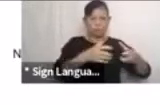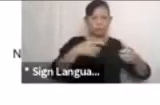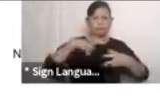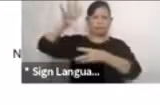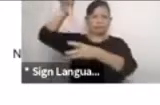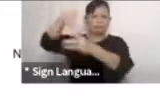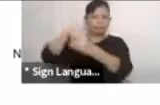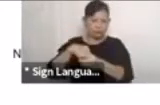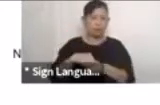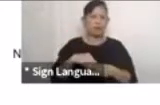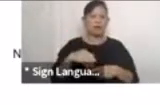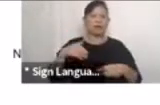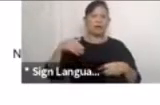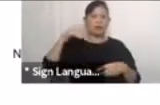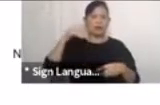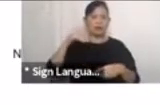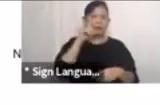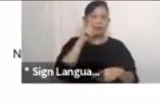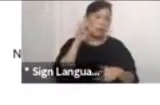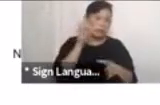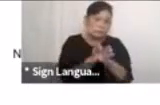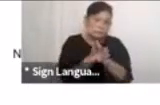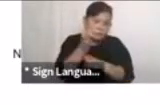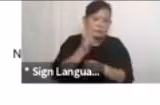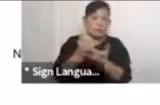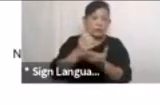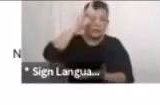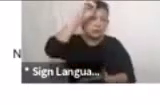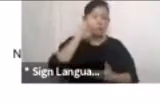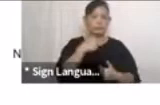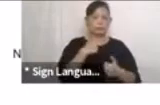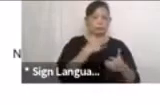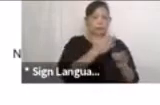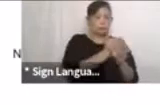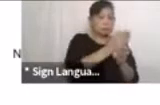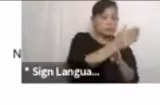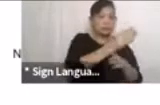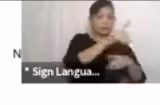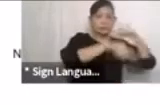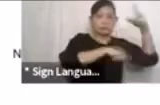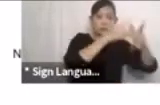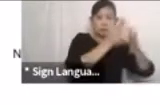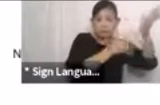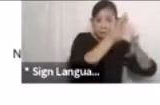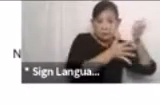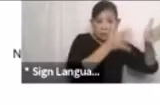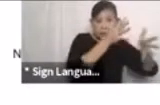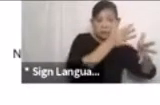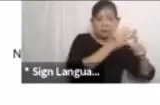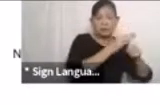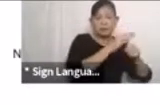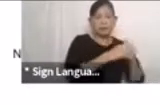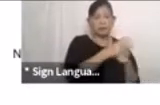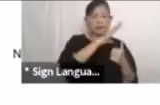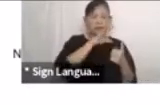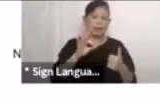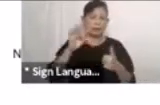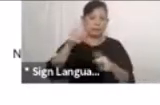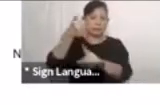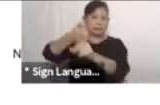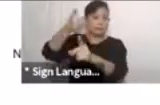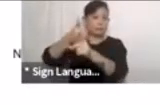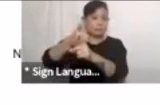included experts on education, which included experts on sign language, which had the people with hearing disabilities